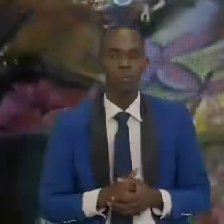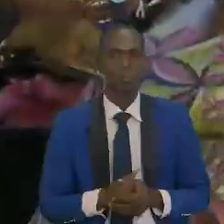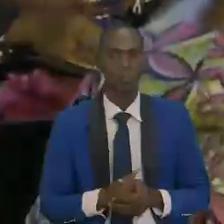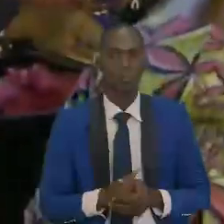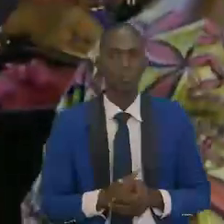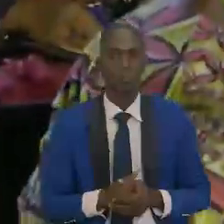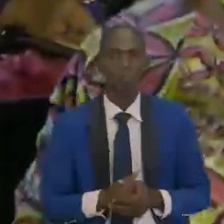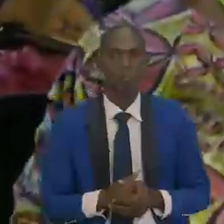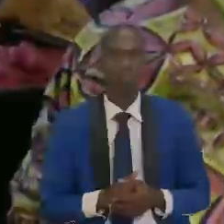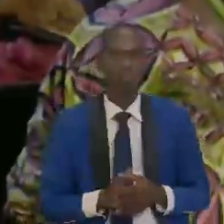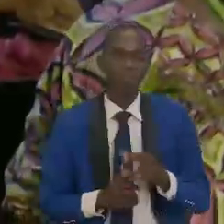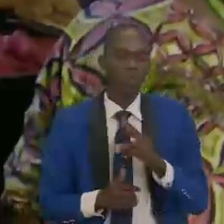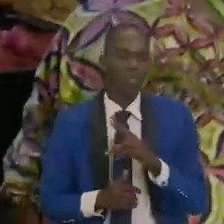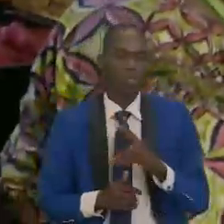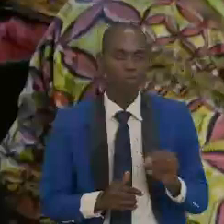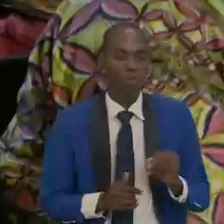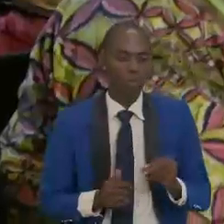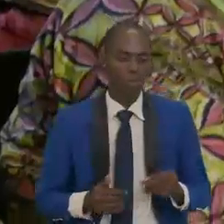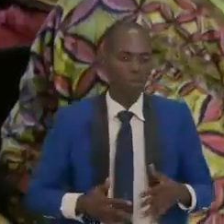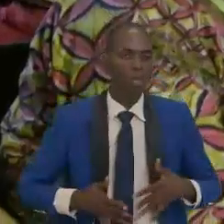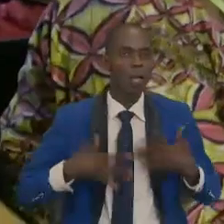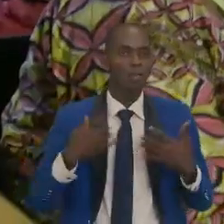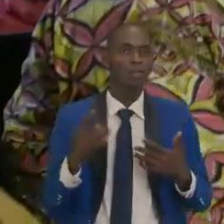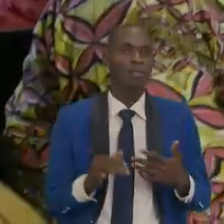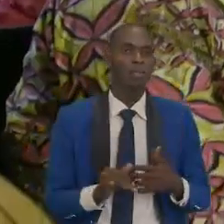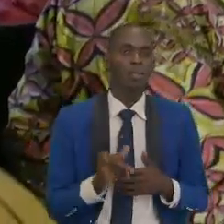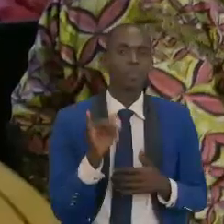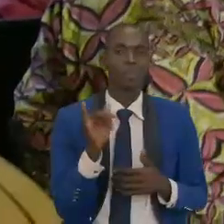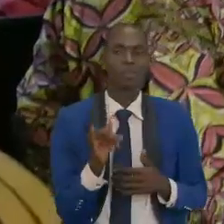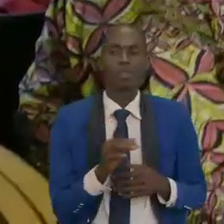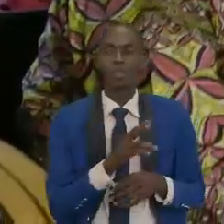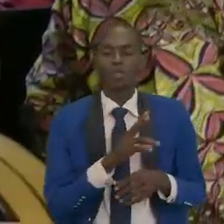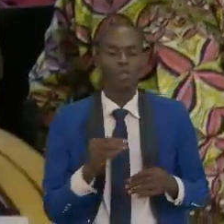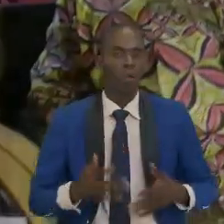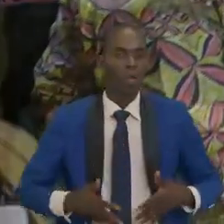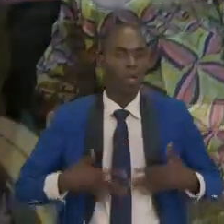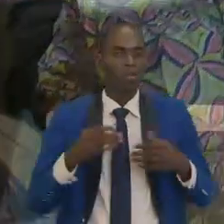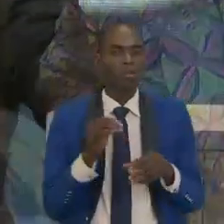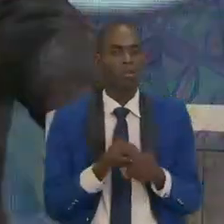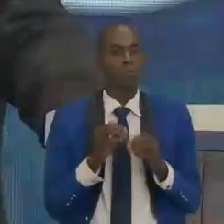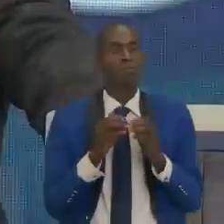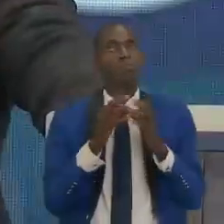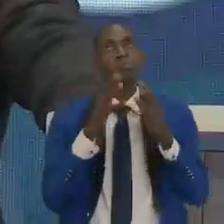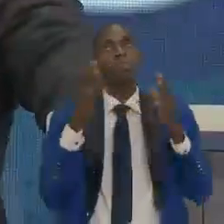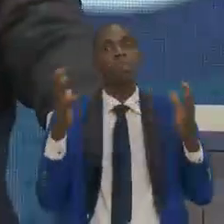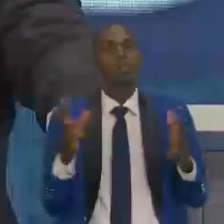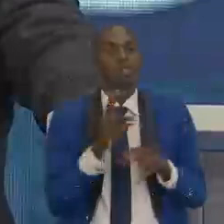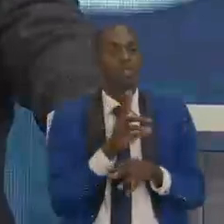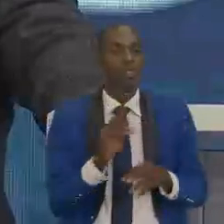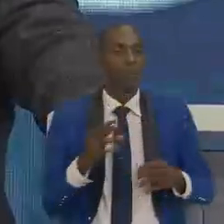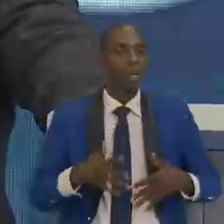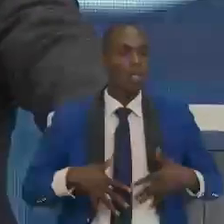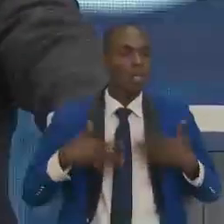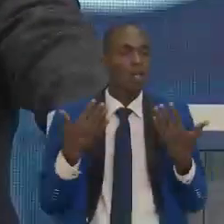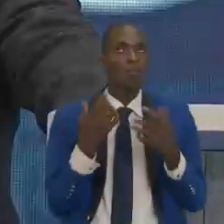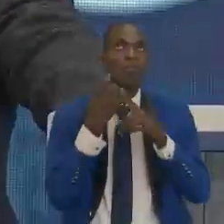No life eternal. No life in abundance. No life of